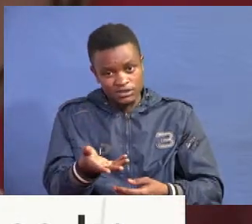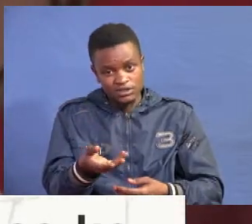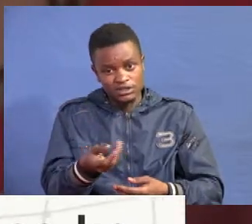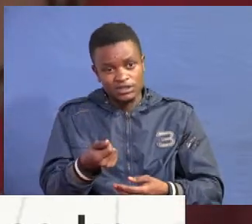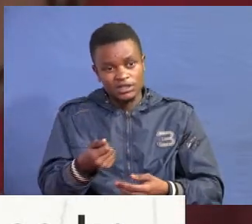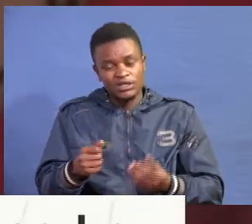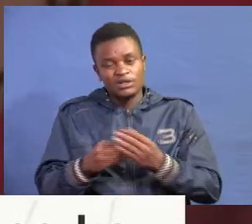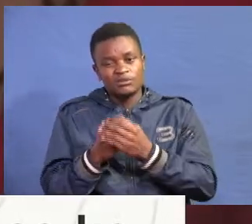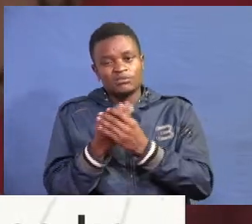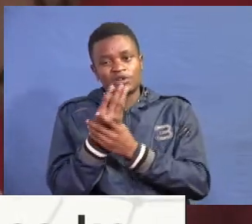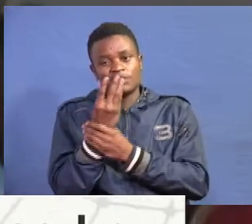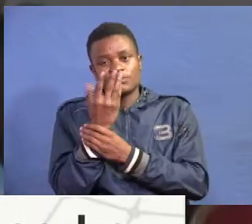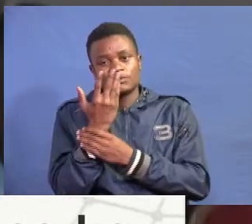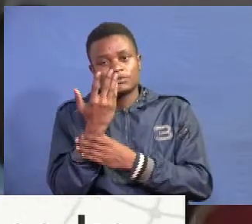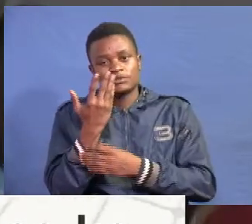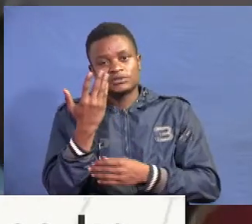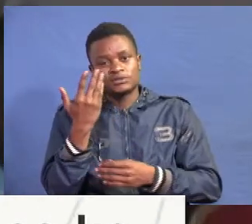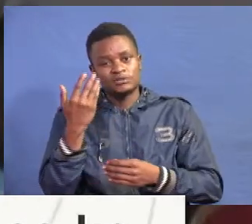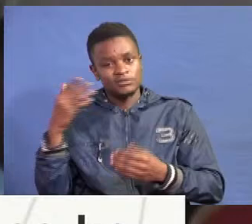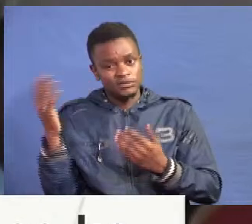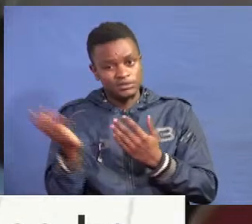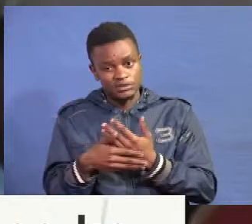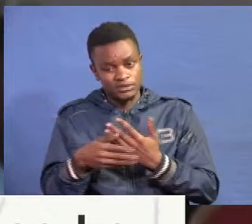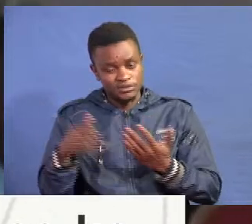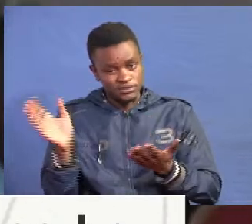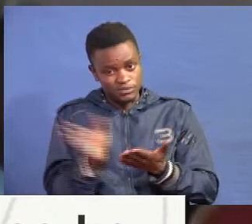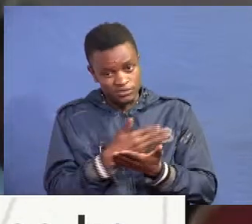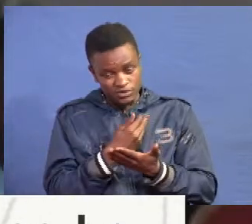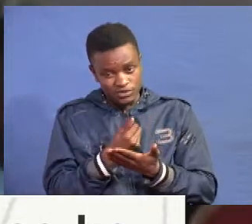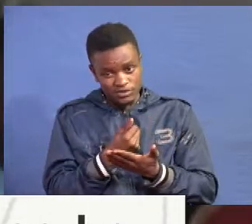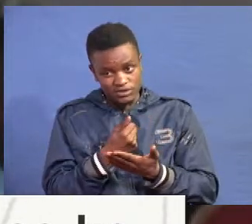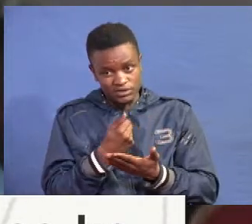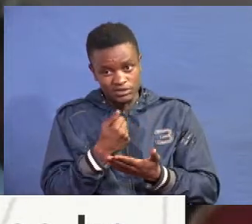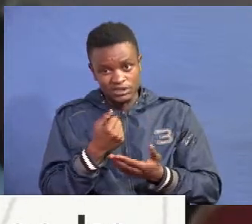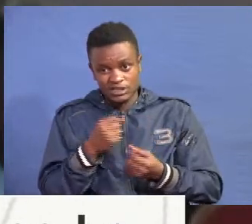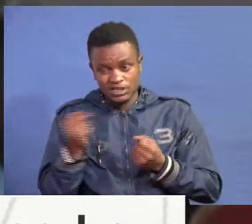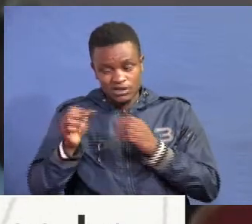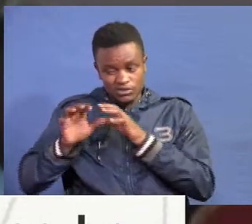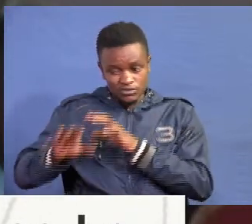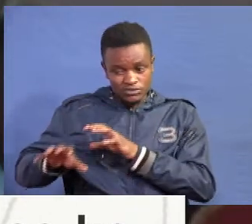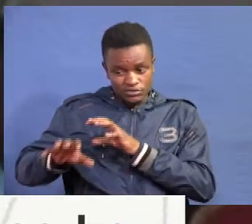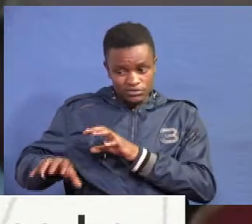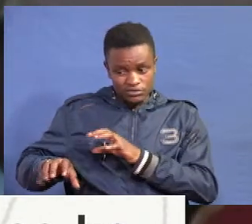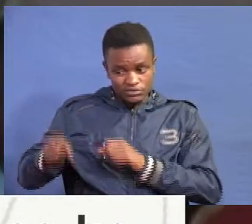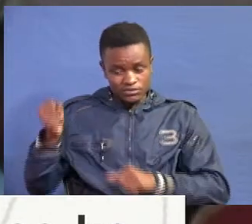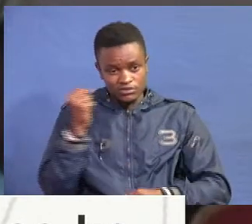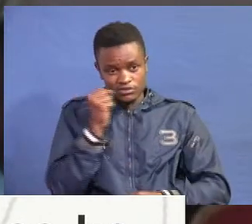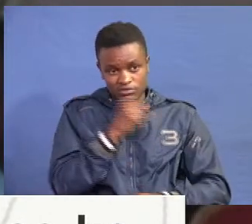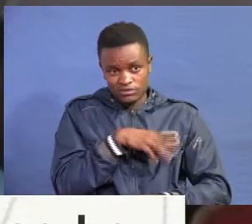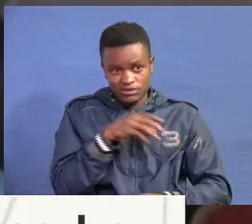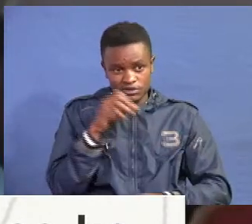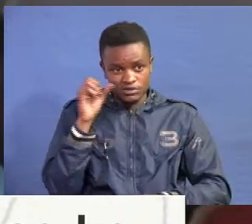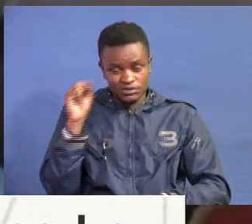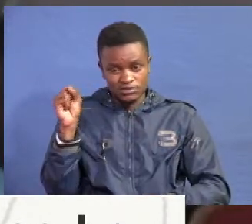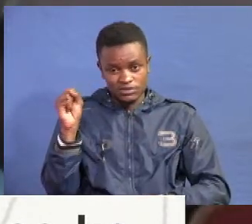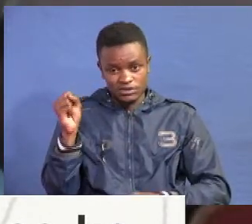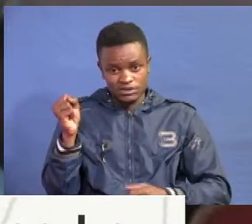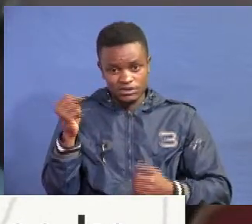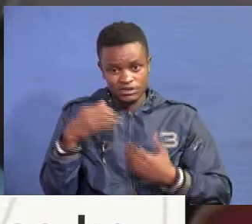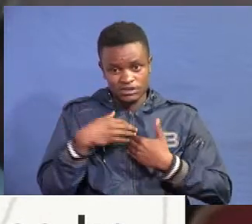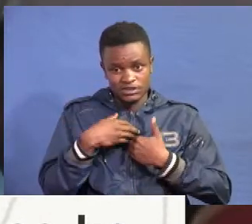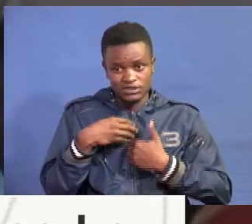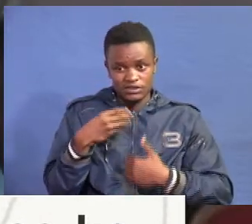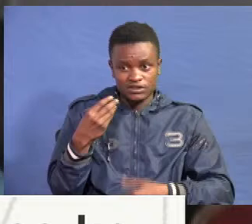yao imeharibiwa. Ndio tumetenga mwezi huu wa 5